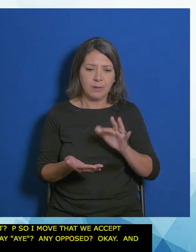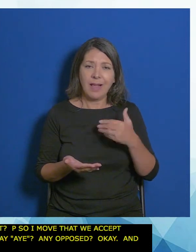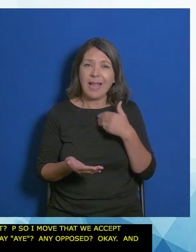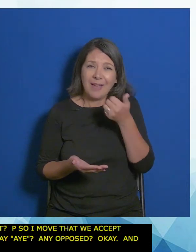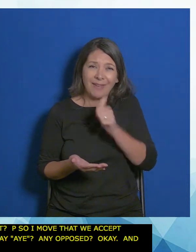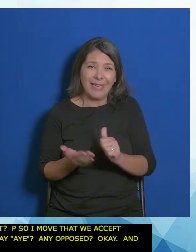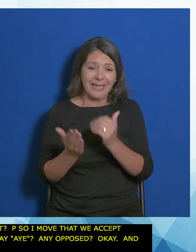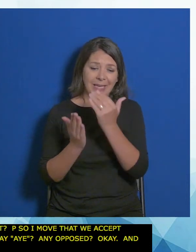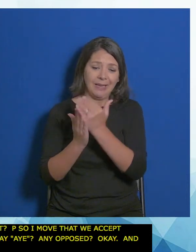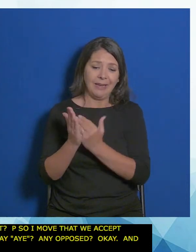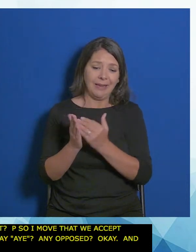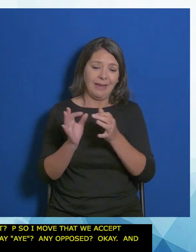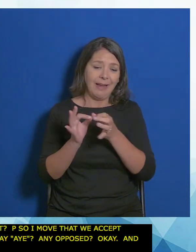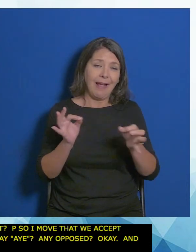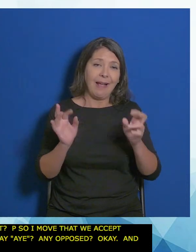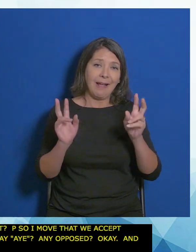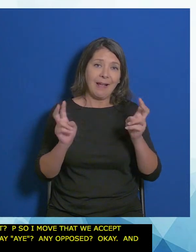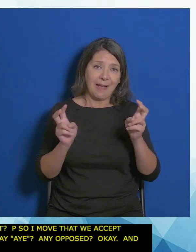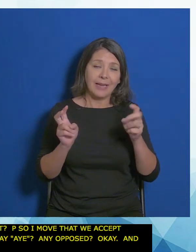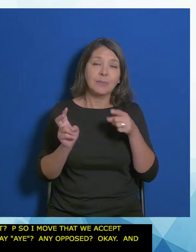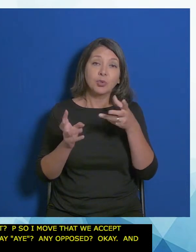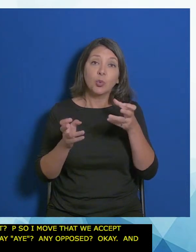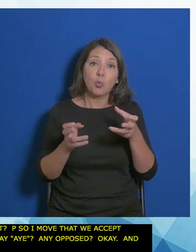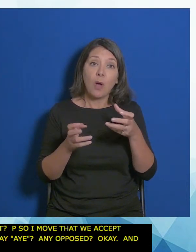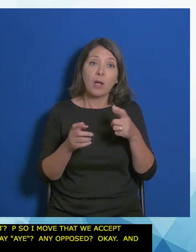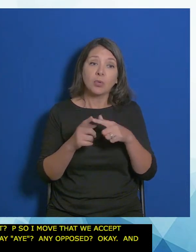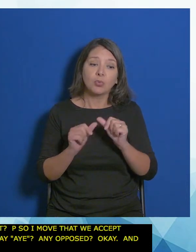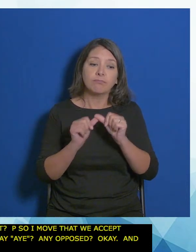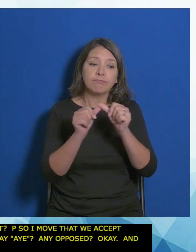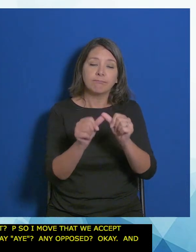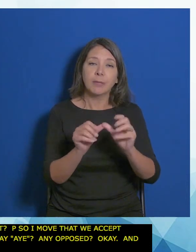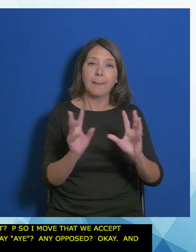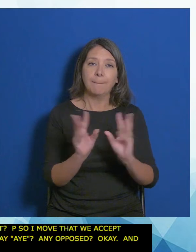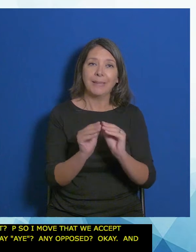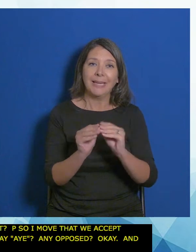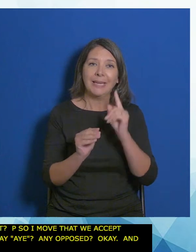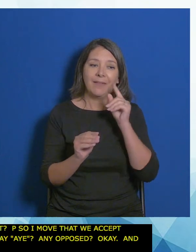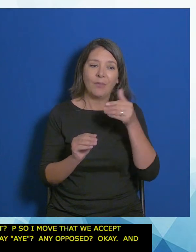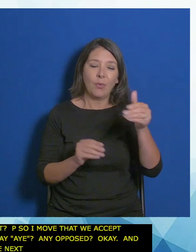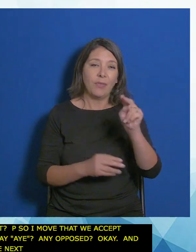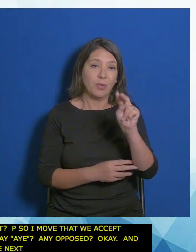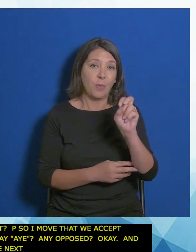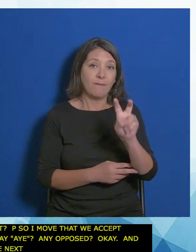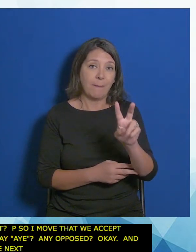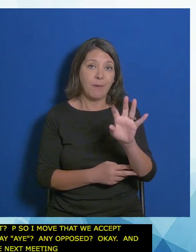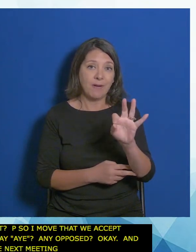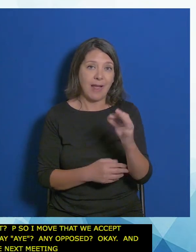agenda items that you guys would like to see for the next meeting in November?